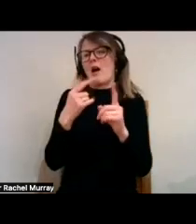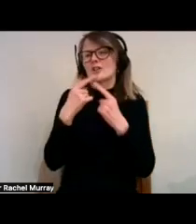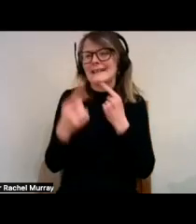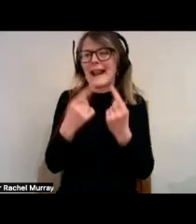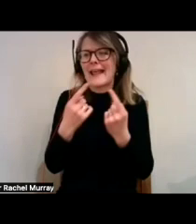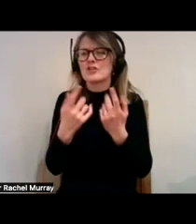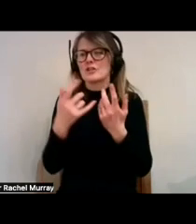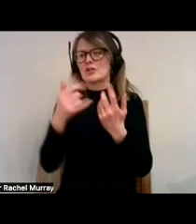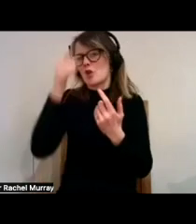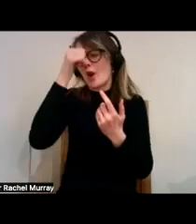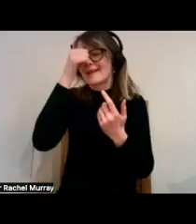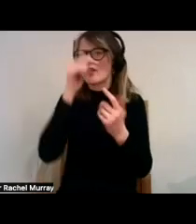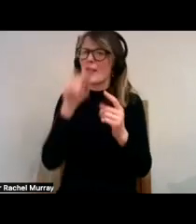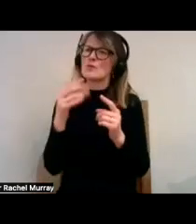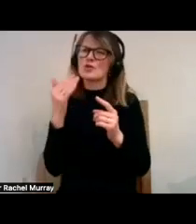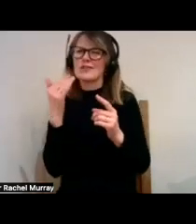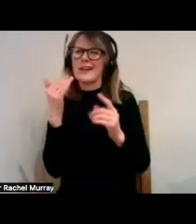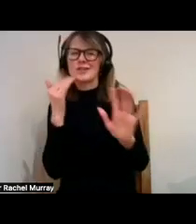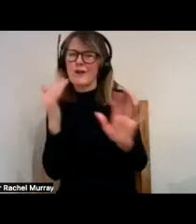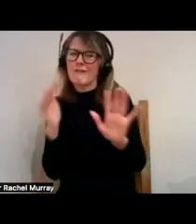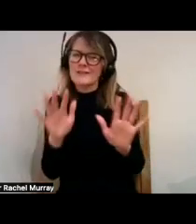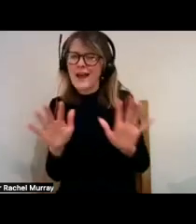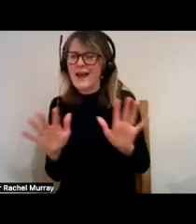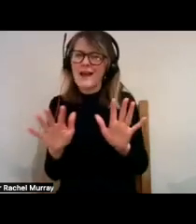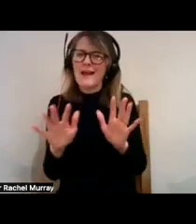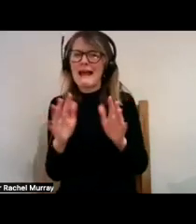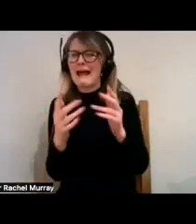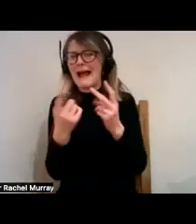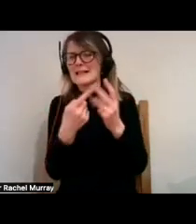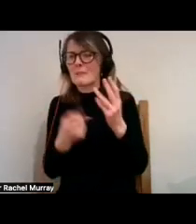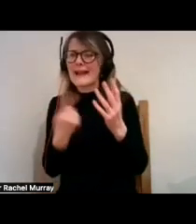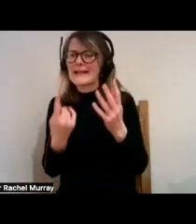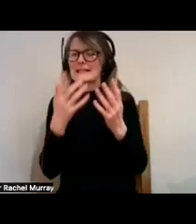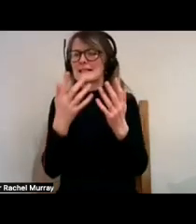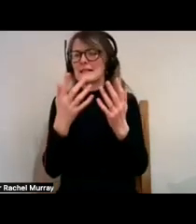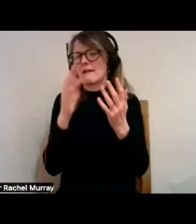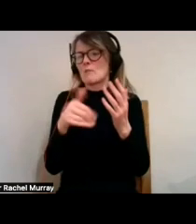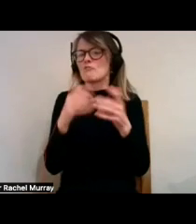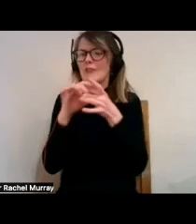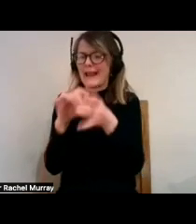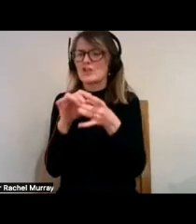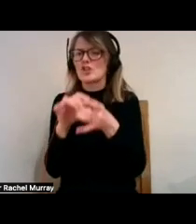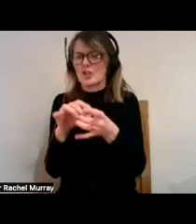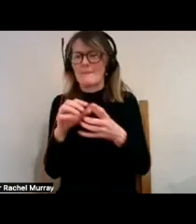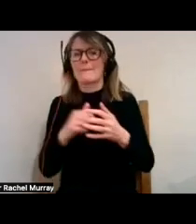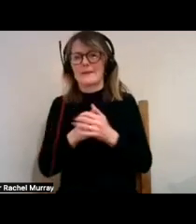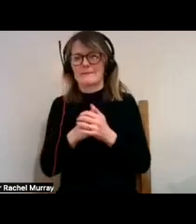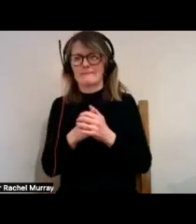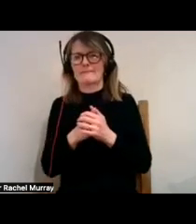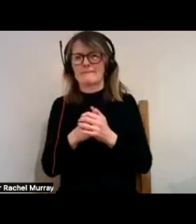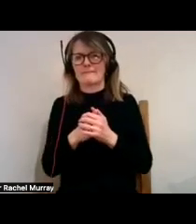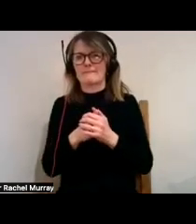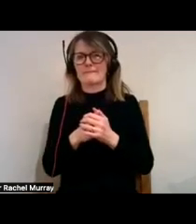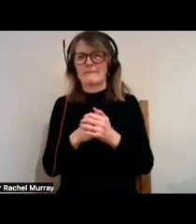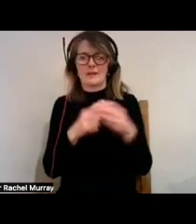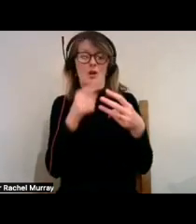of softer aspects that come out of relationship and that are exercised in that way. Those were the 3